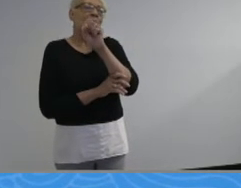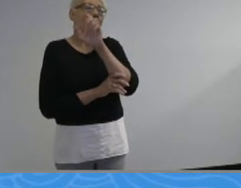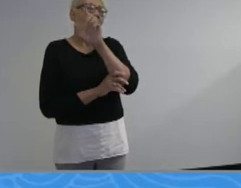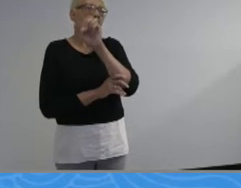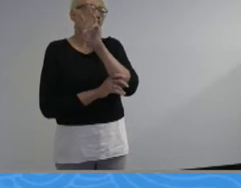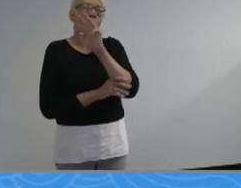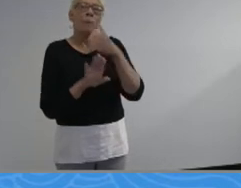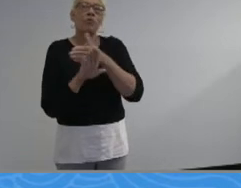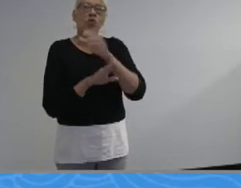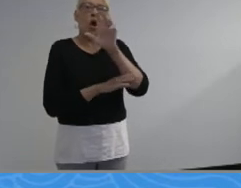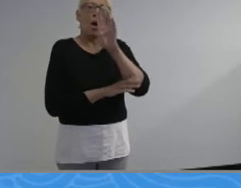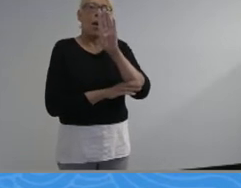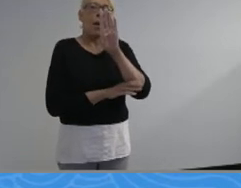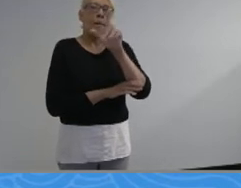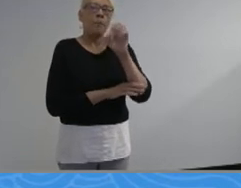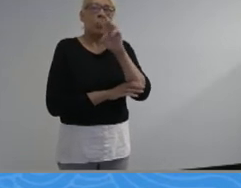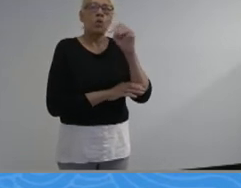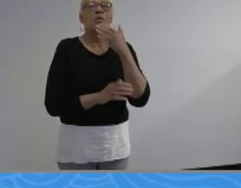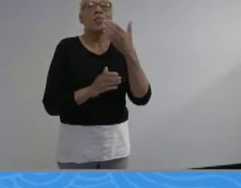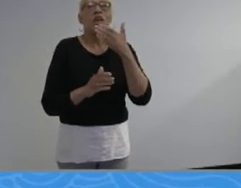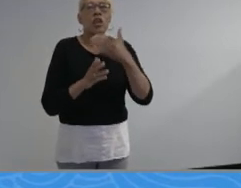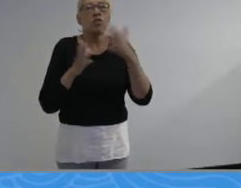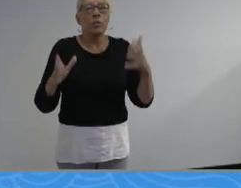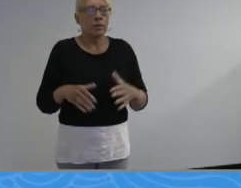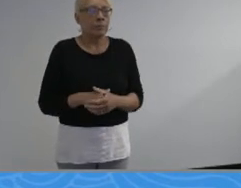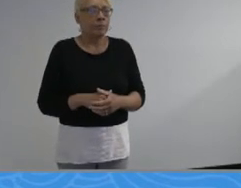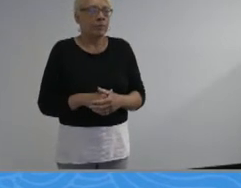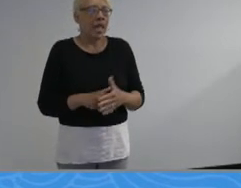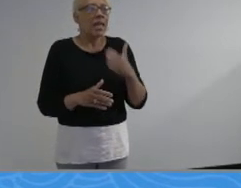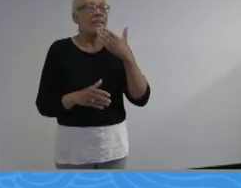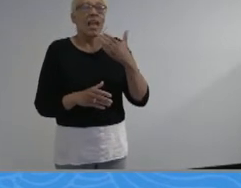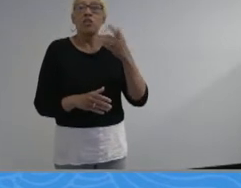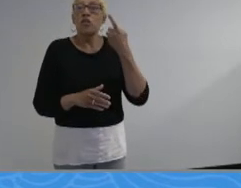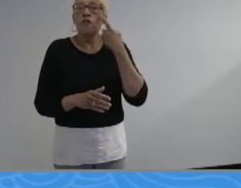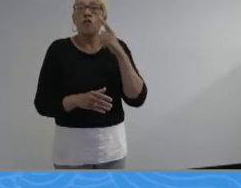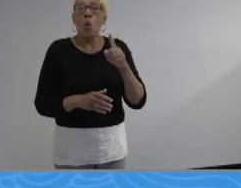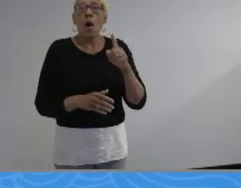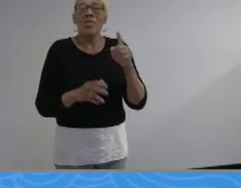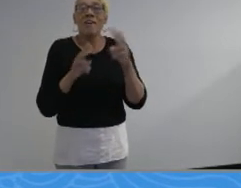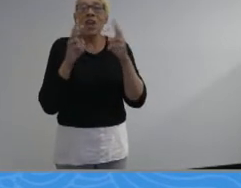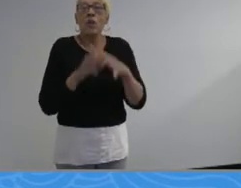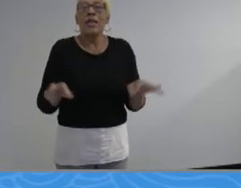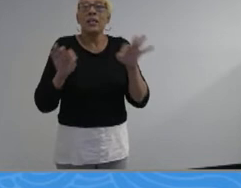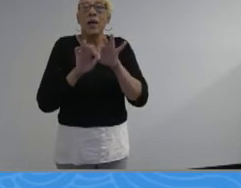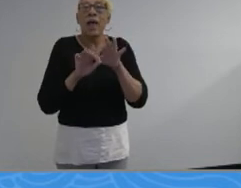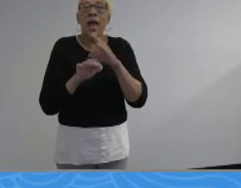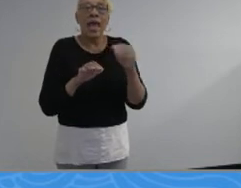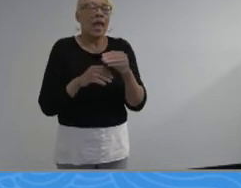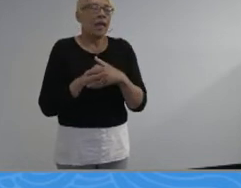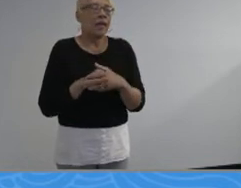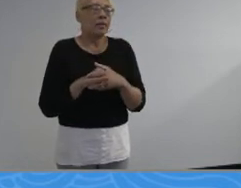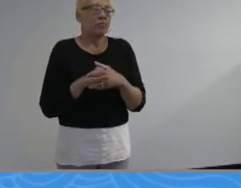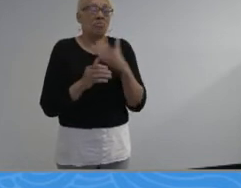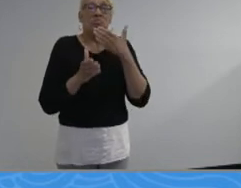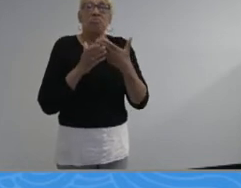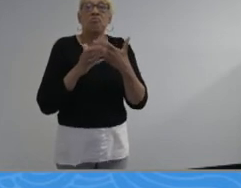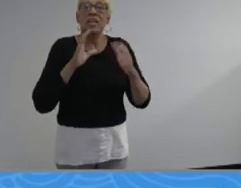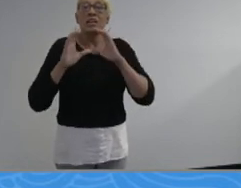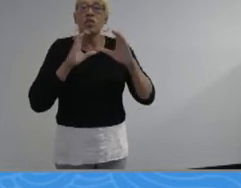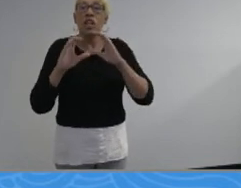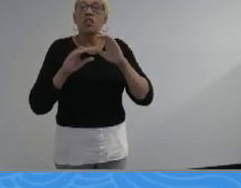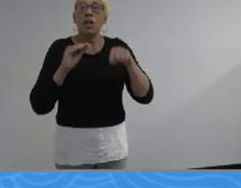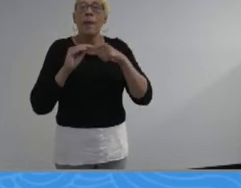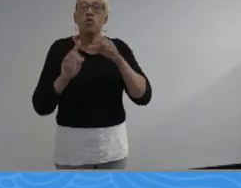thank you. Thank you all for a very essential and engaging conversation around social emotional learning.